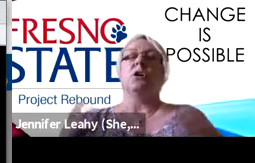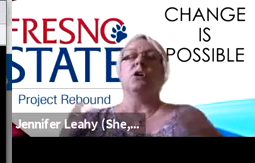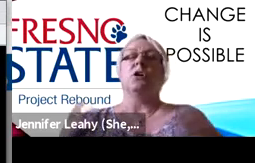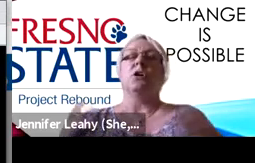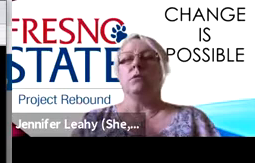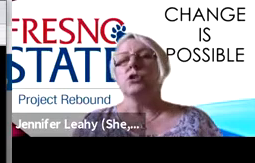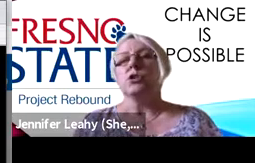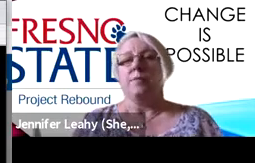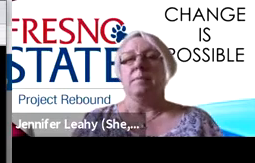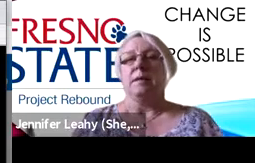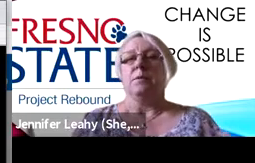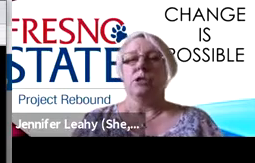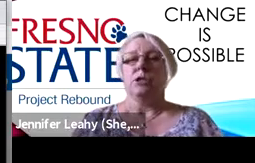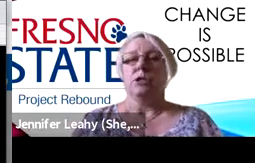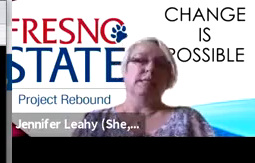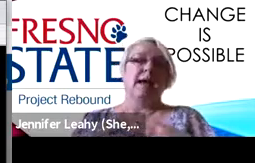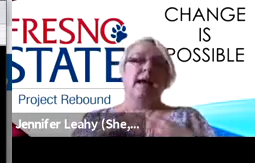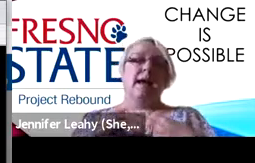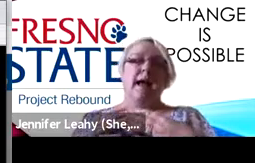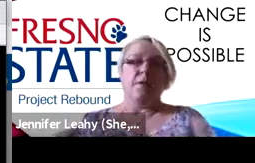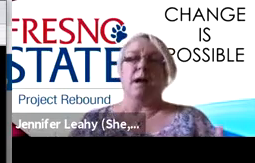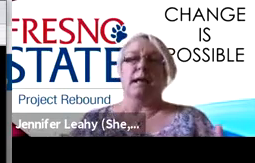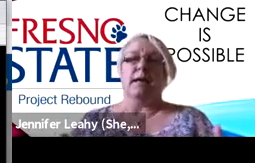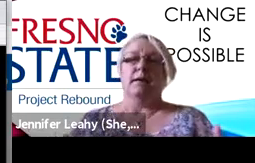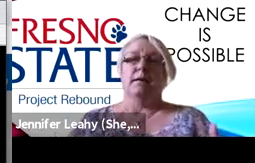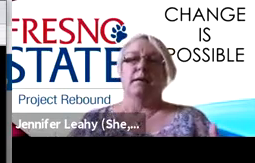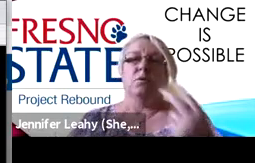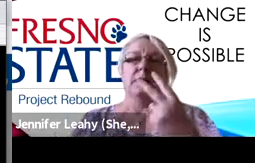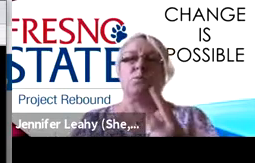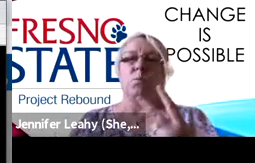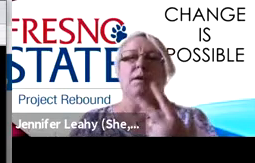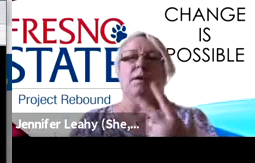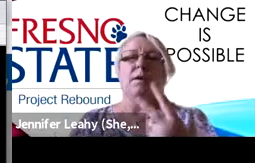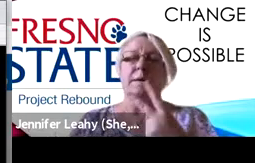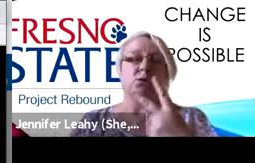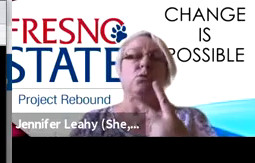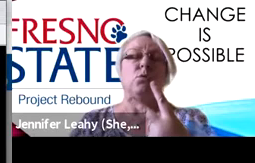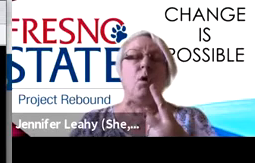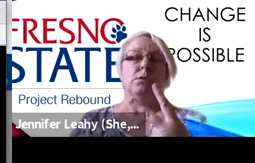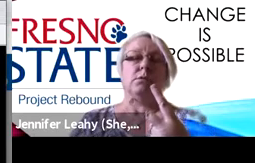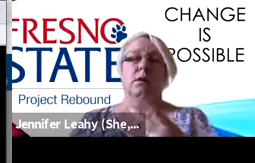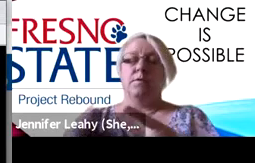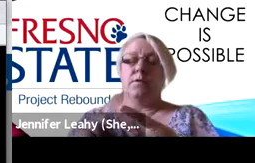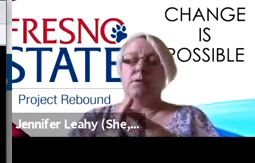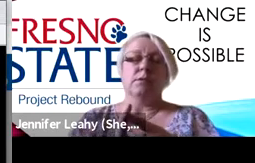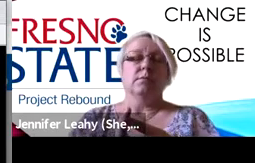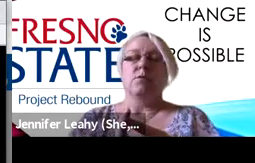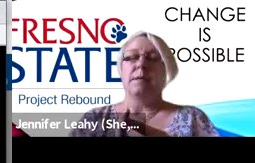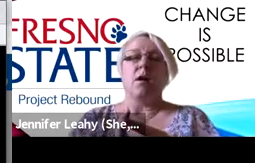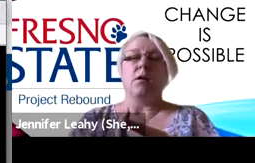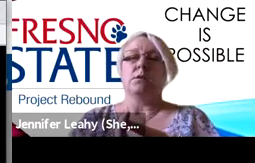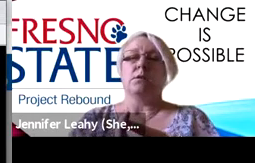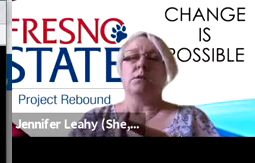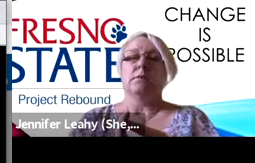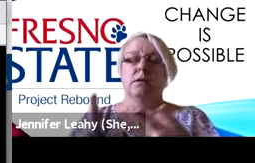larger cohort, our larger family, which includes everybody who meets two goals. First,